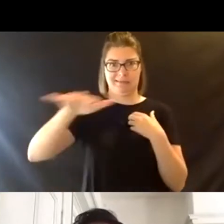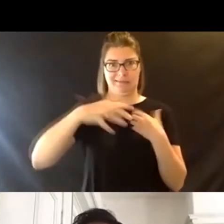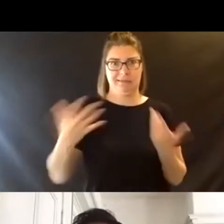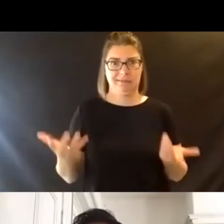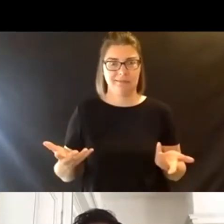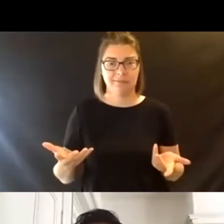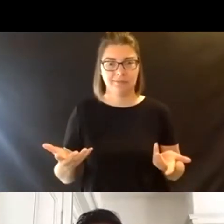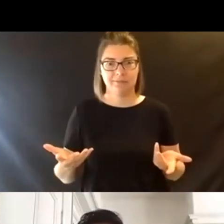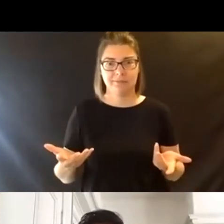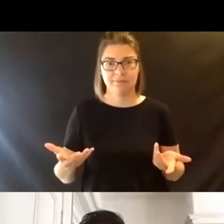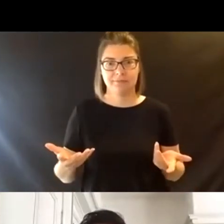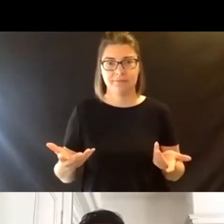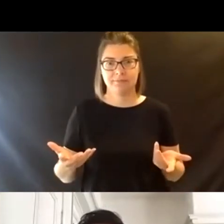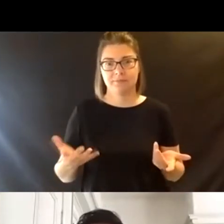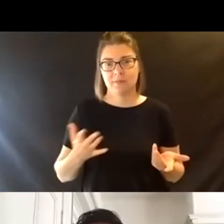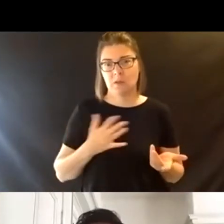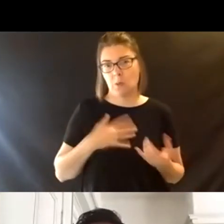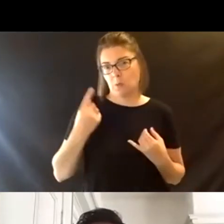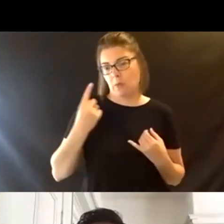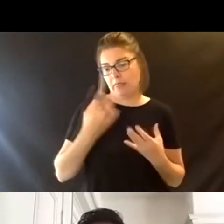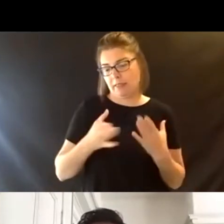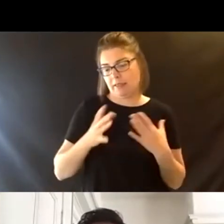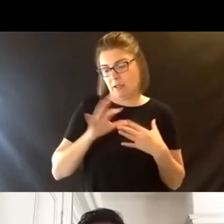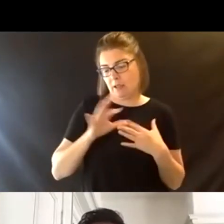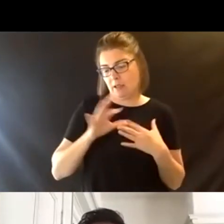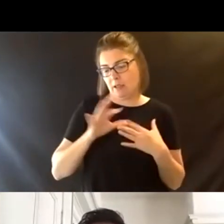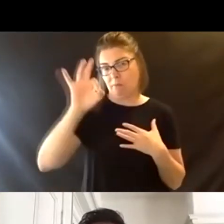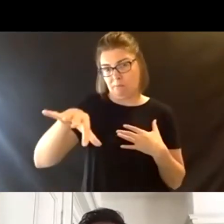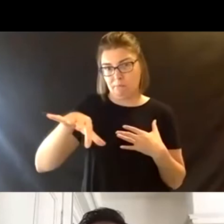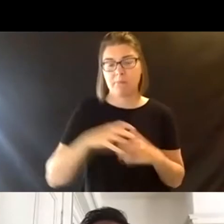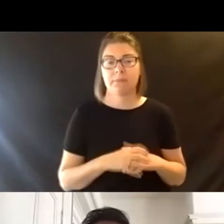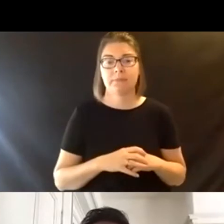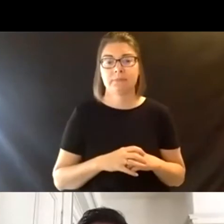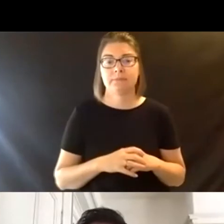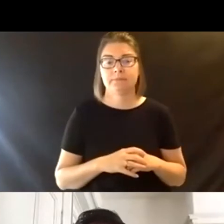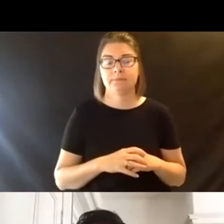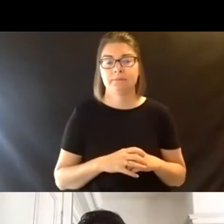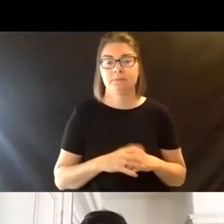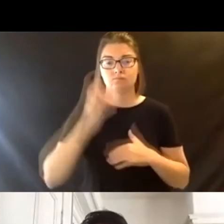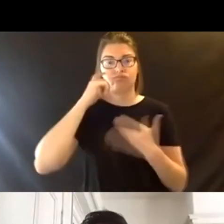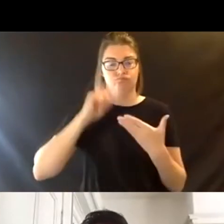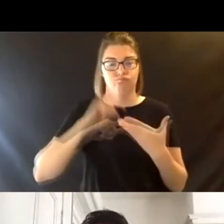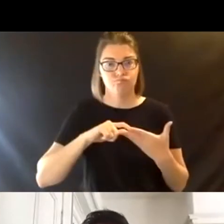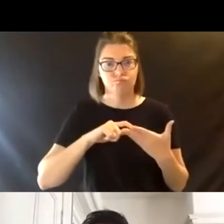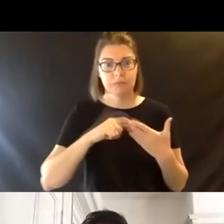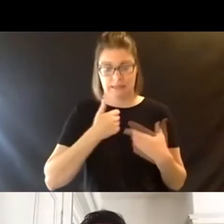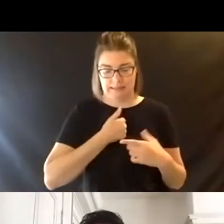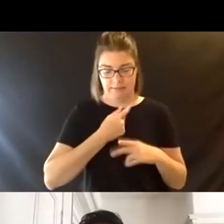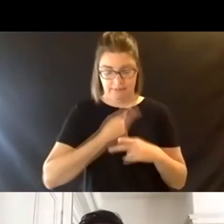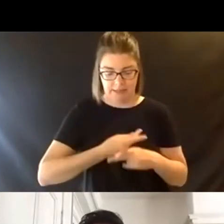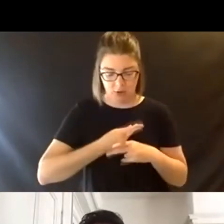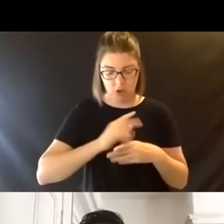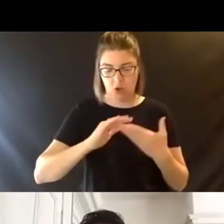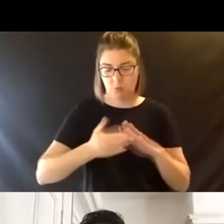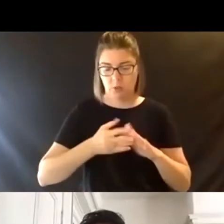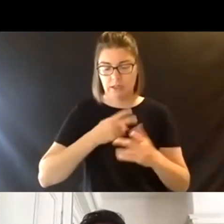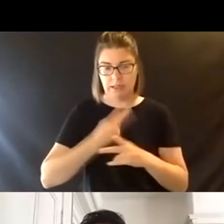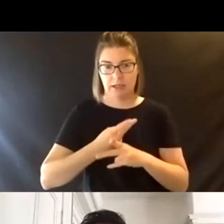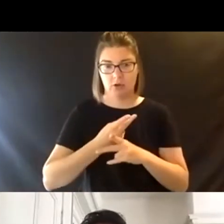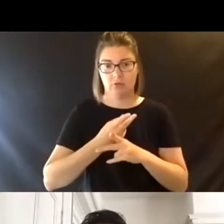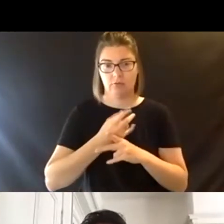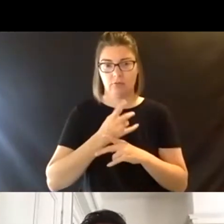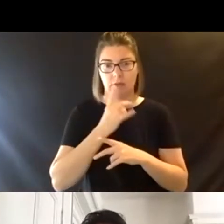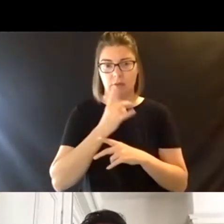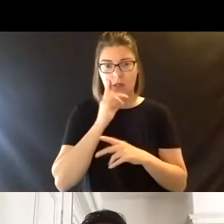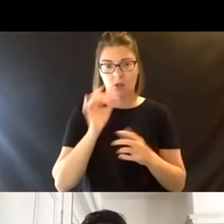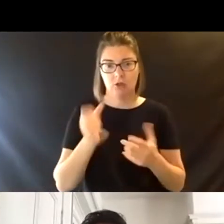accessing in society. So that's one thing that I like to say is like, just recognize that self-care and community care, it looks like a lot of